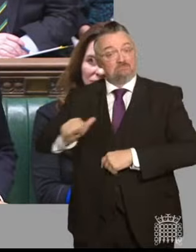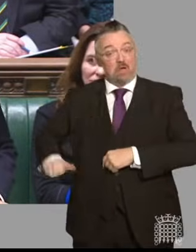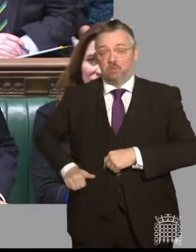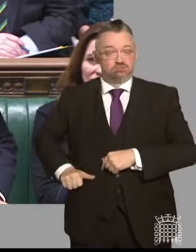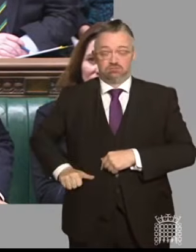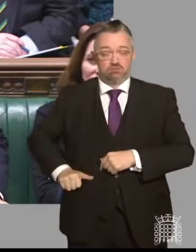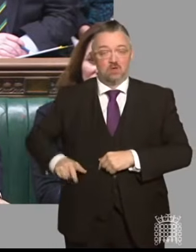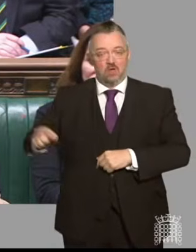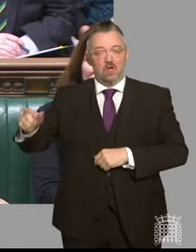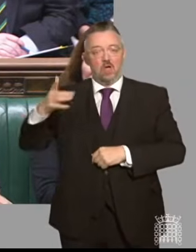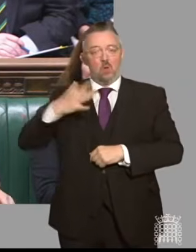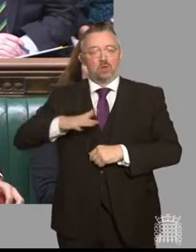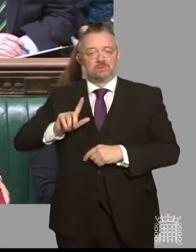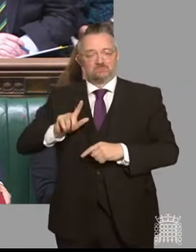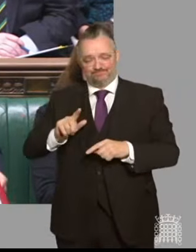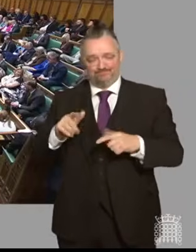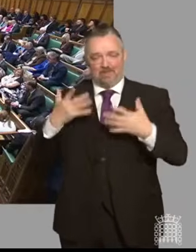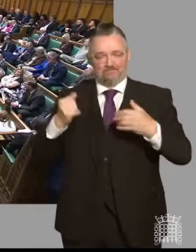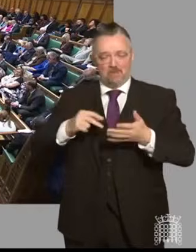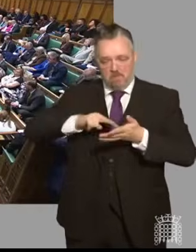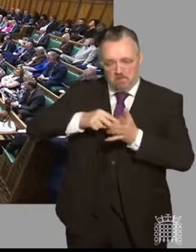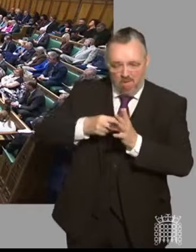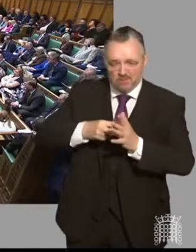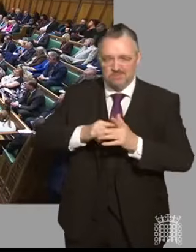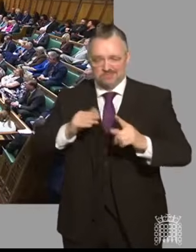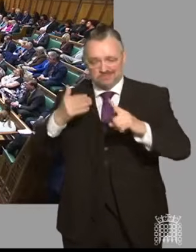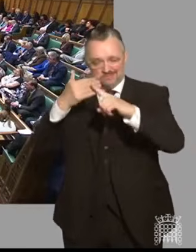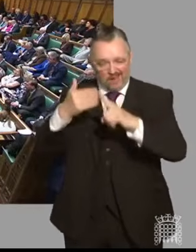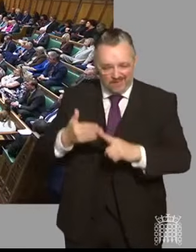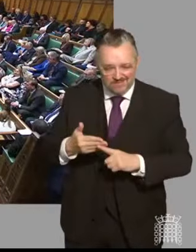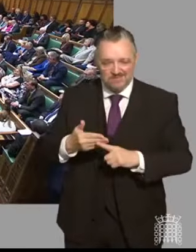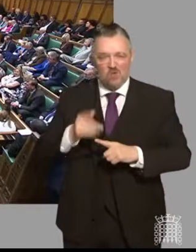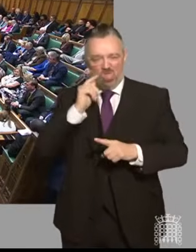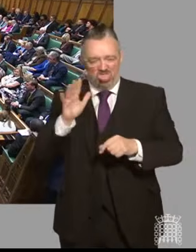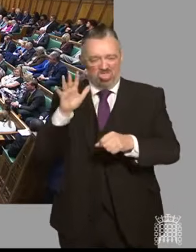the countryside that he and I both love.